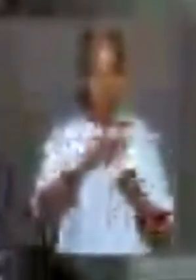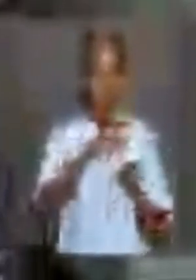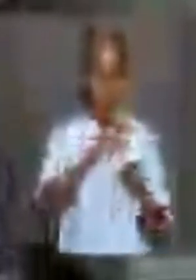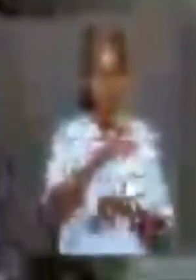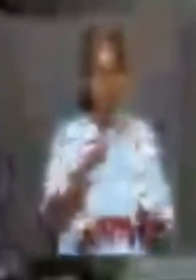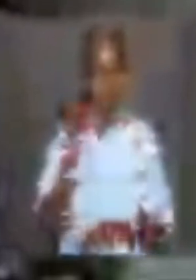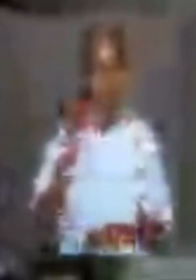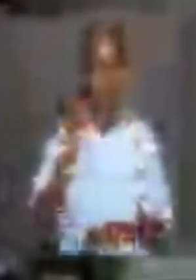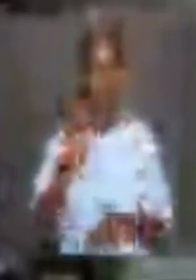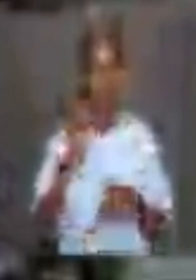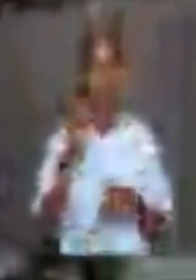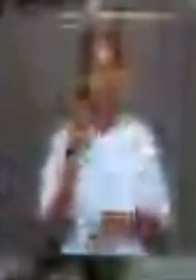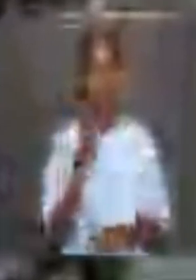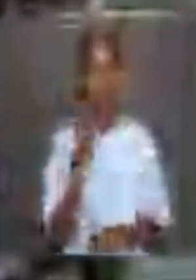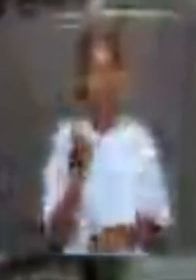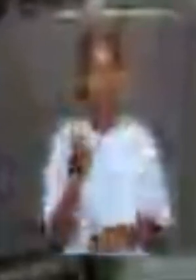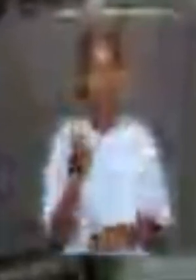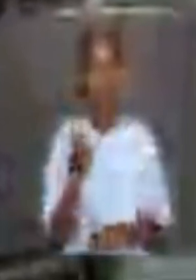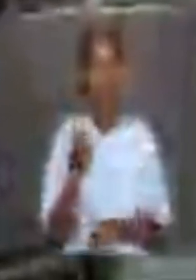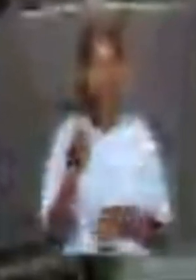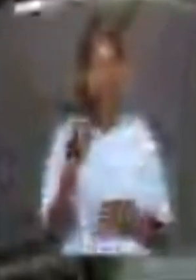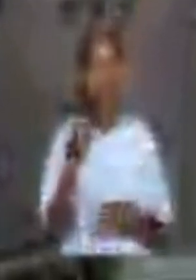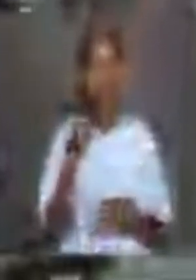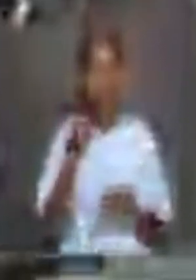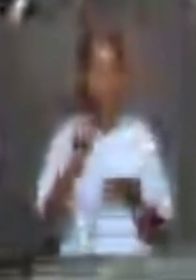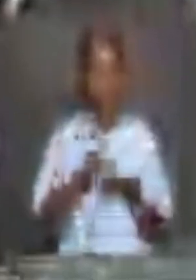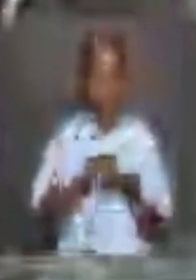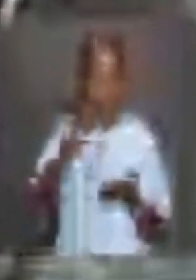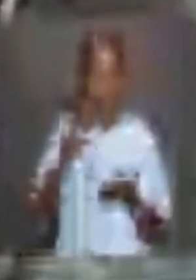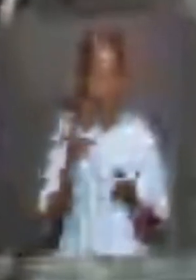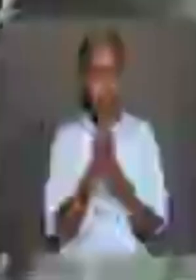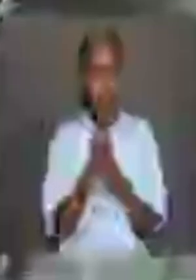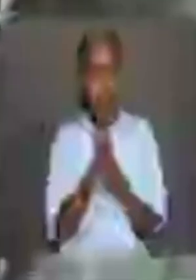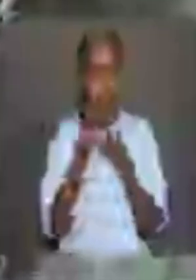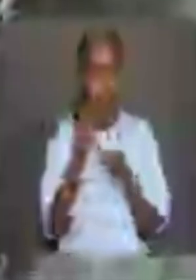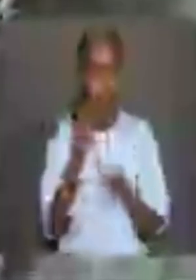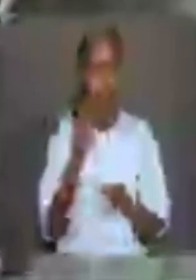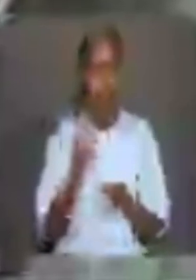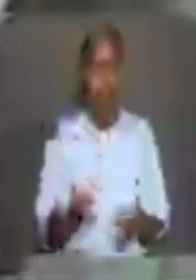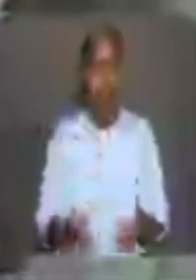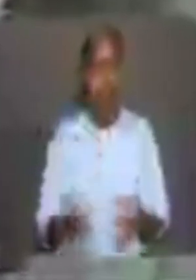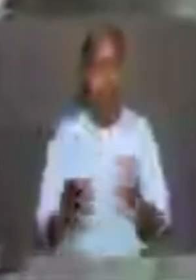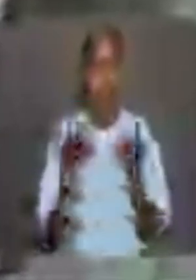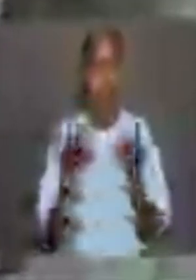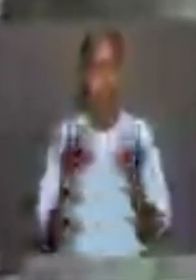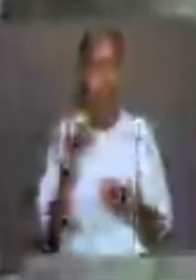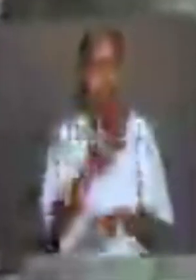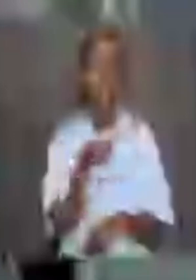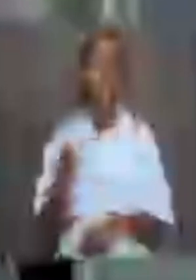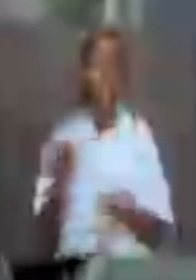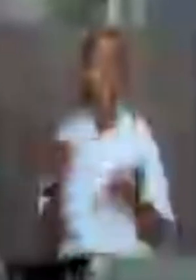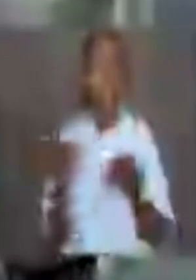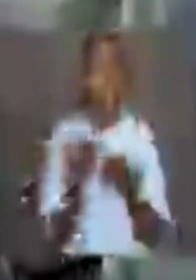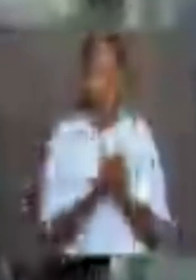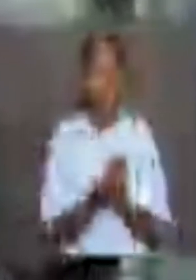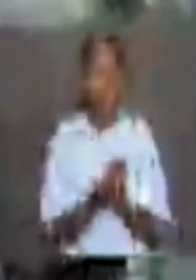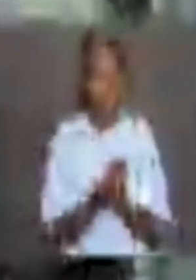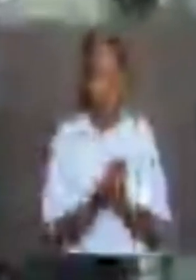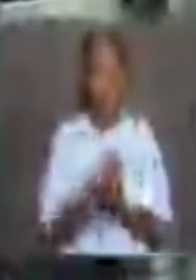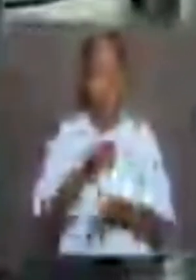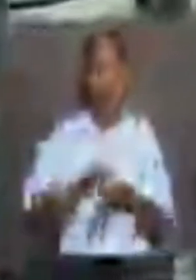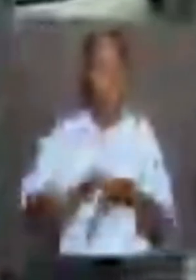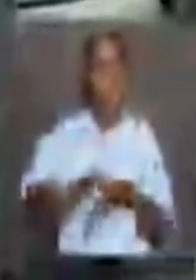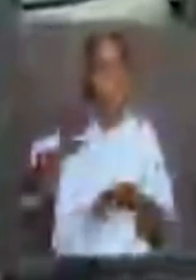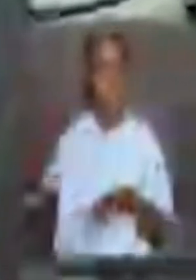birr on a tin of coffee, how many of each should be produced to